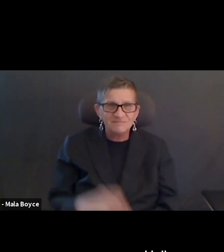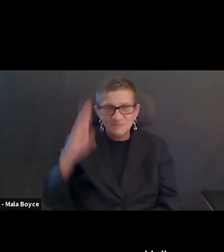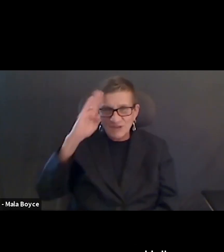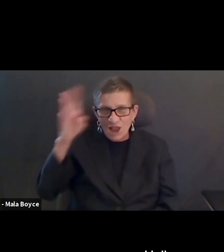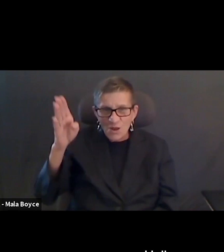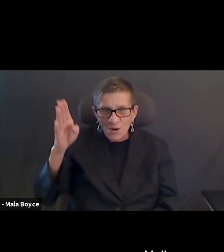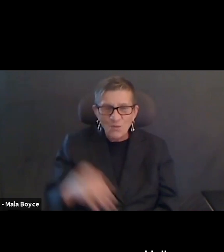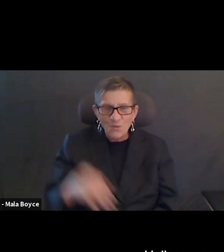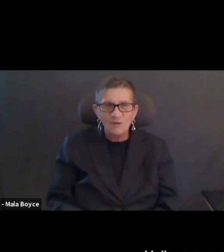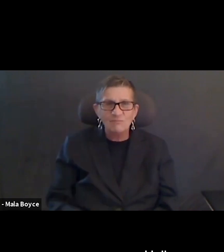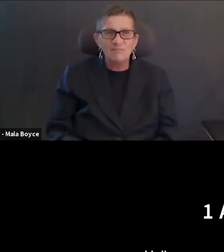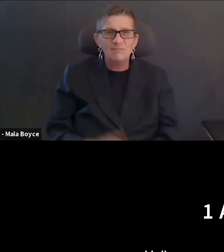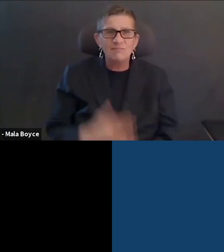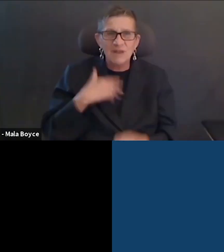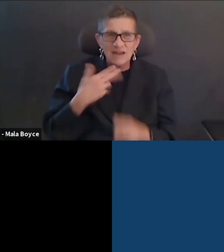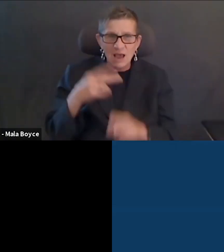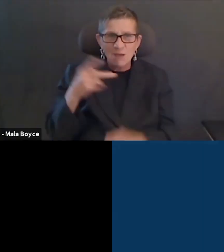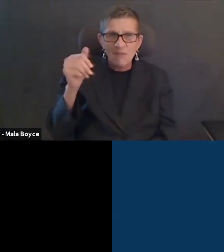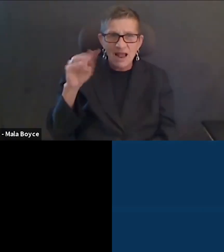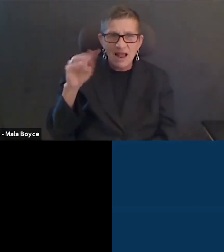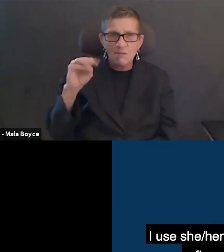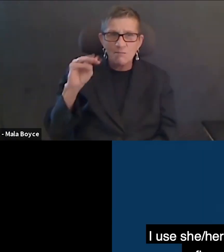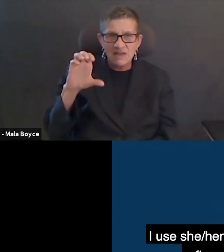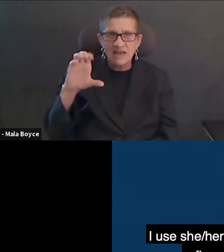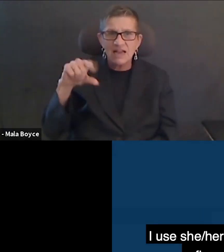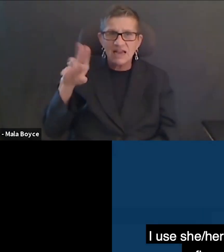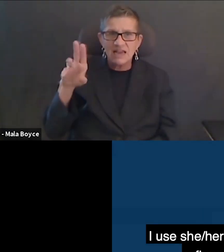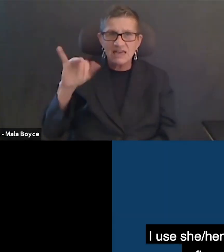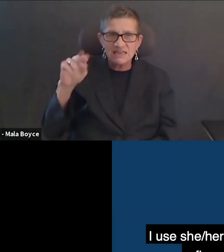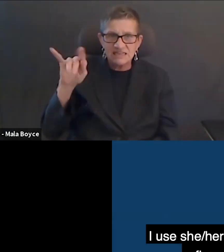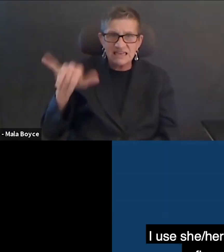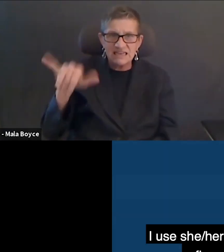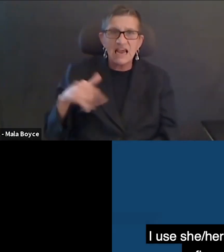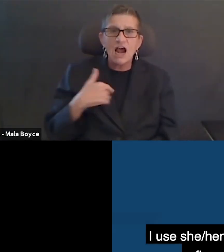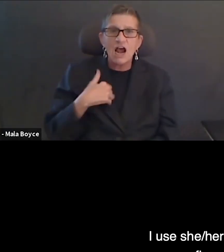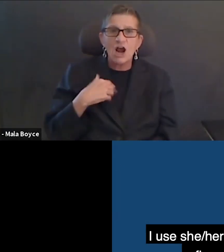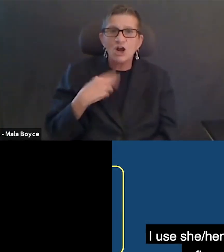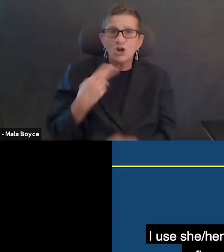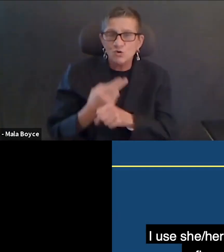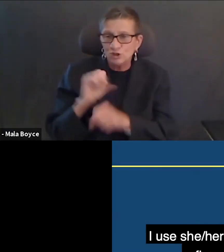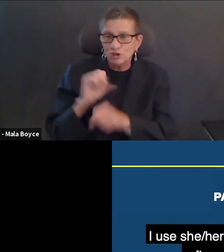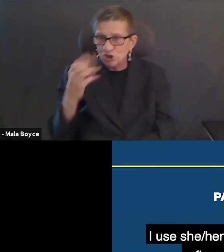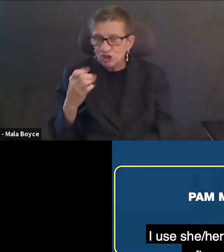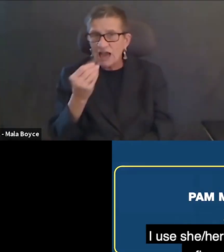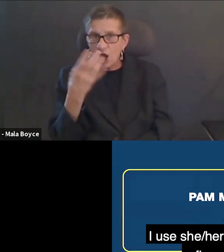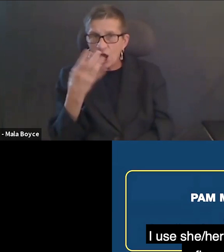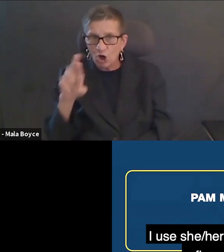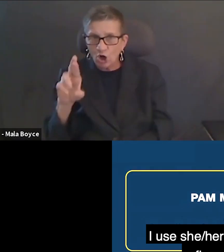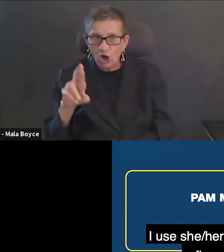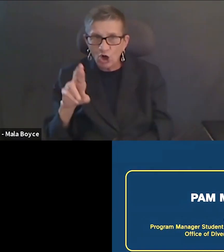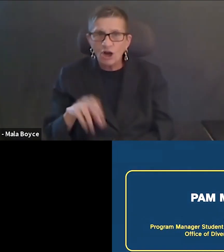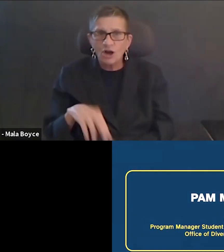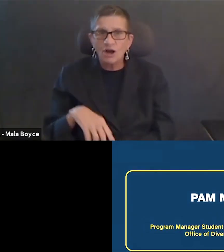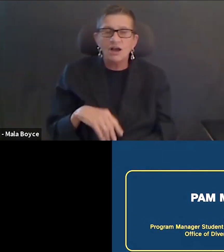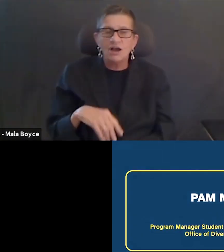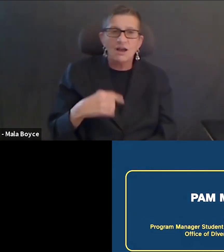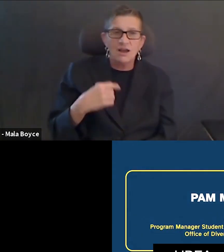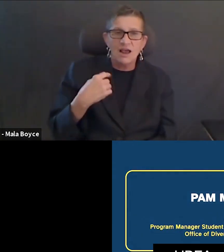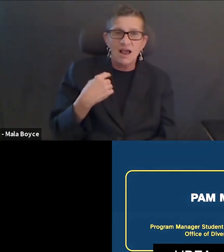Hello, my name is Pam McGinty. I use she, her pronouns, and I'm a financial